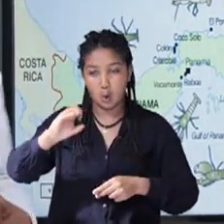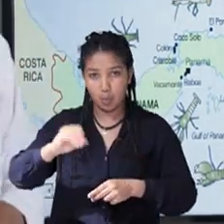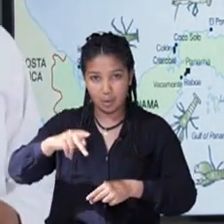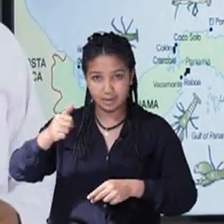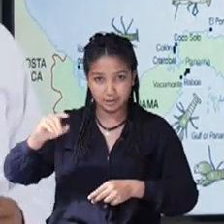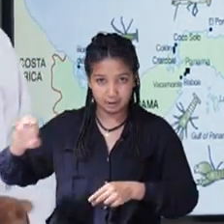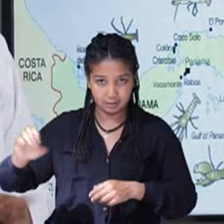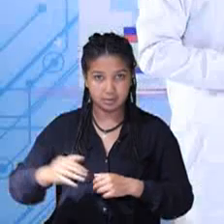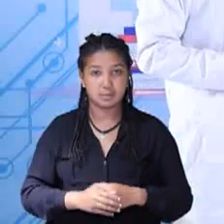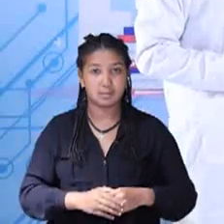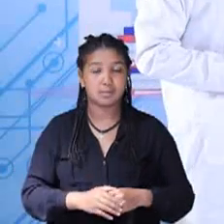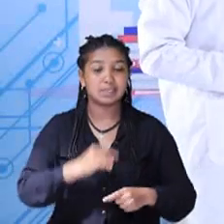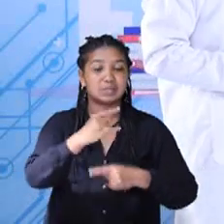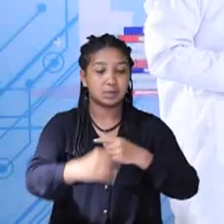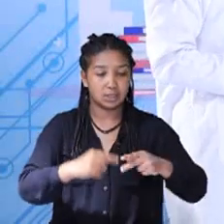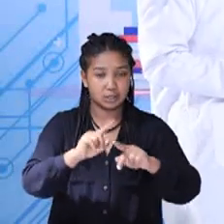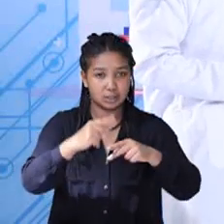allopatric speciation.